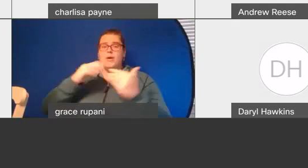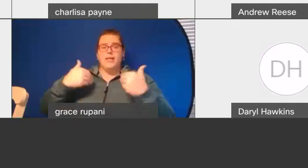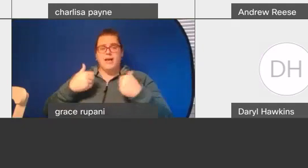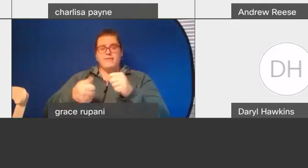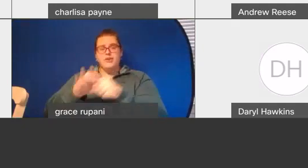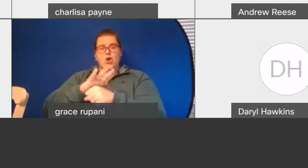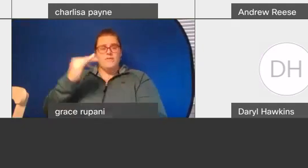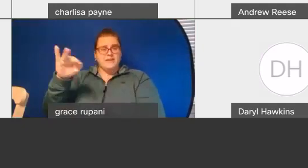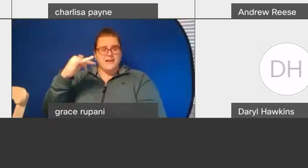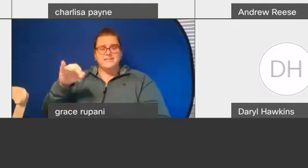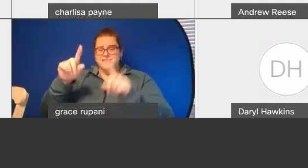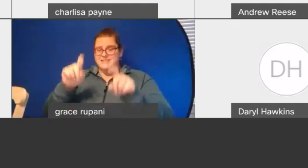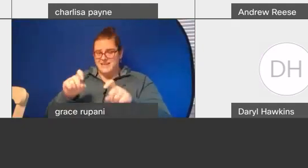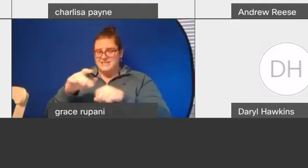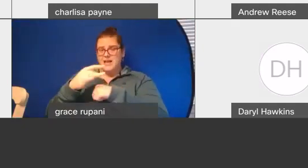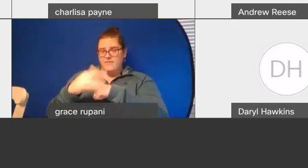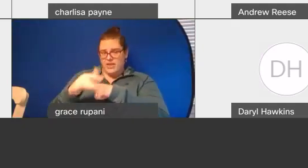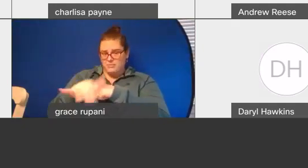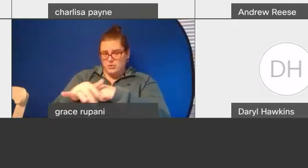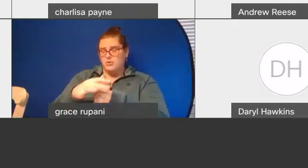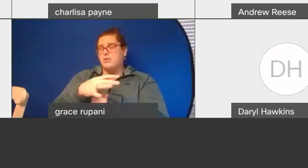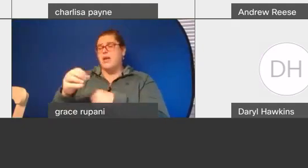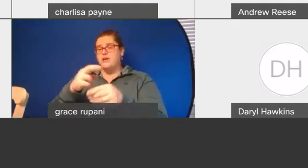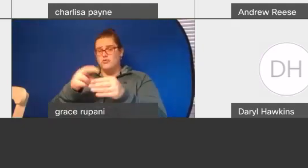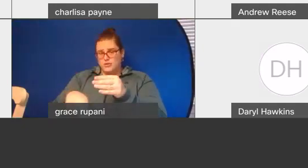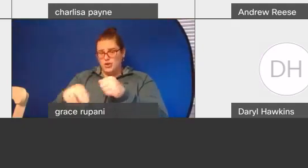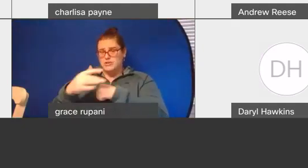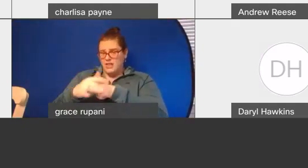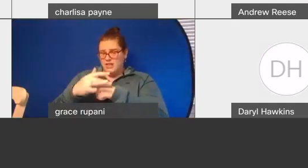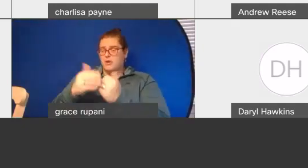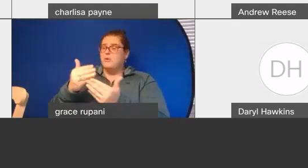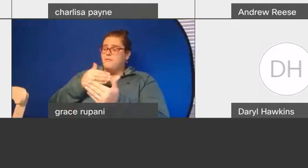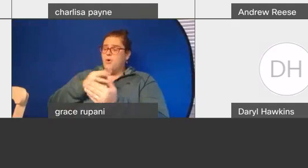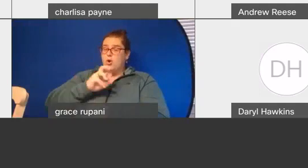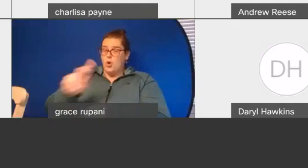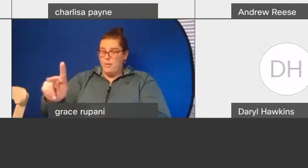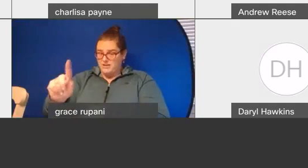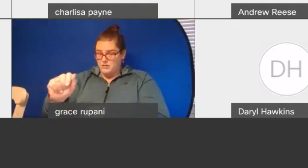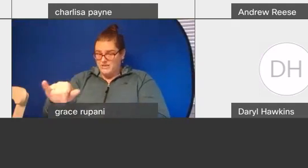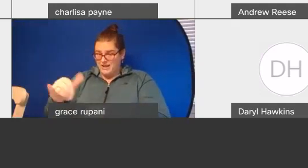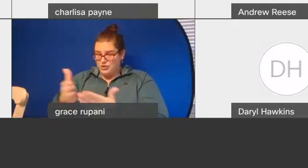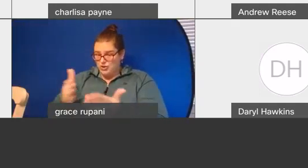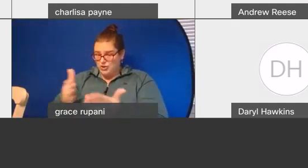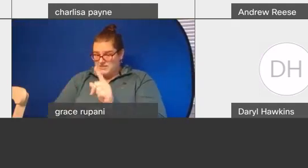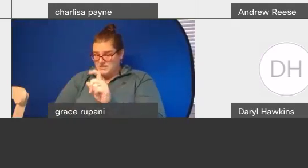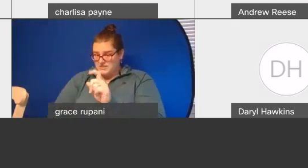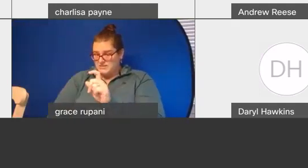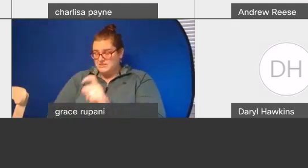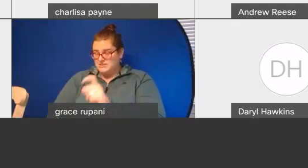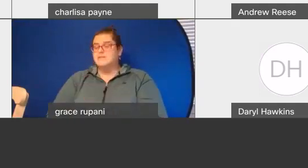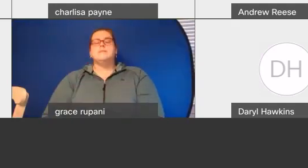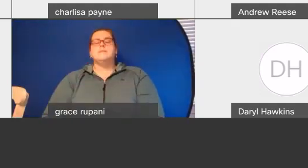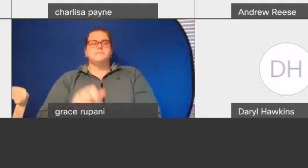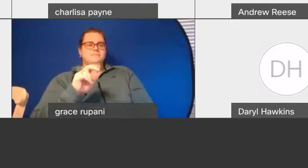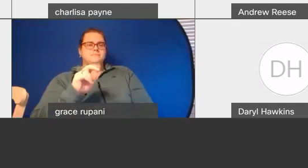to returning to day services? So, as I said, the best practice guide